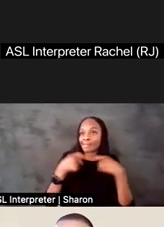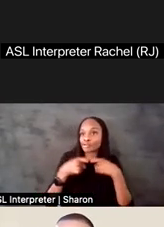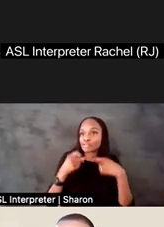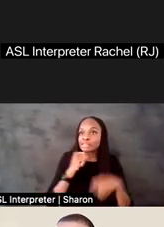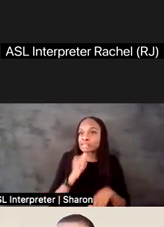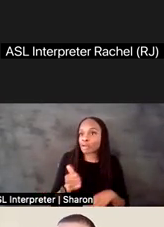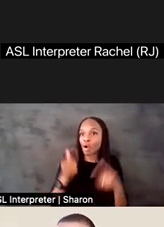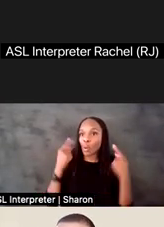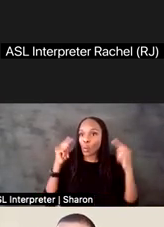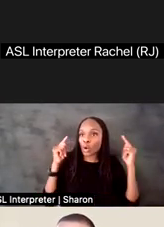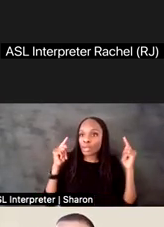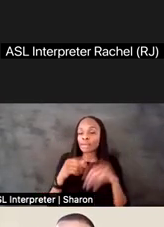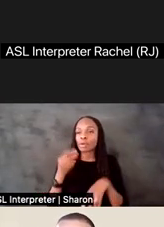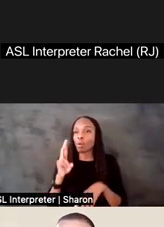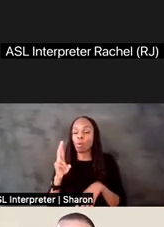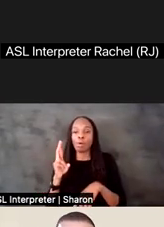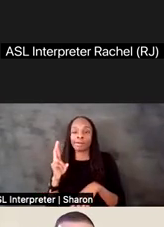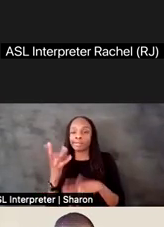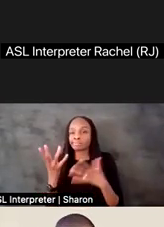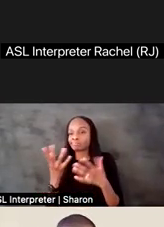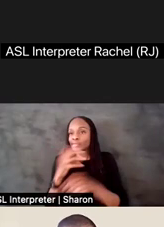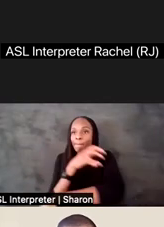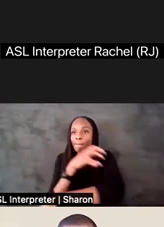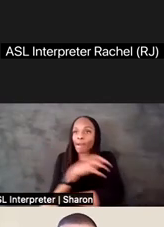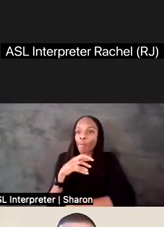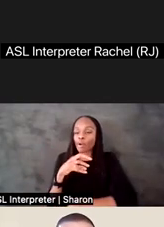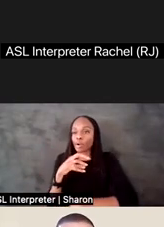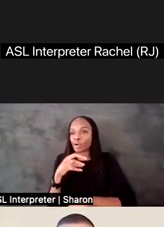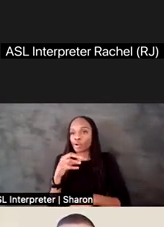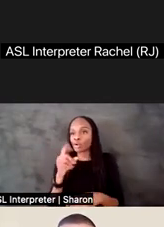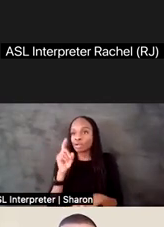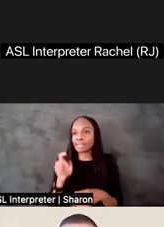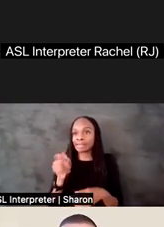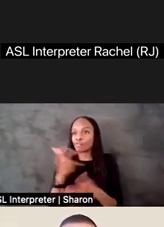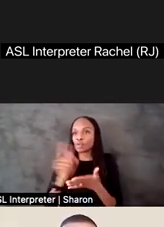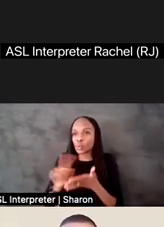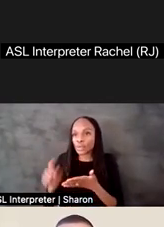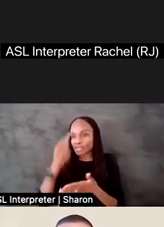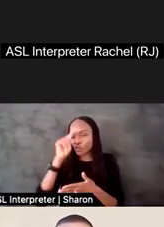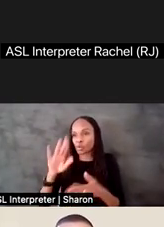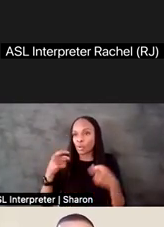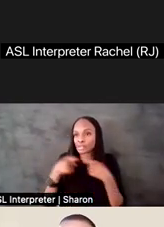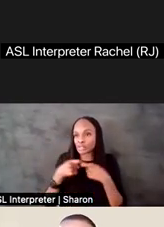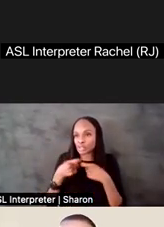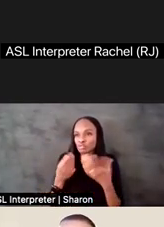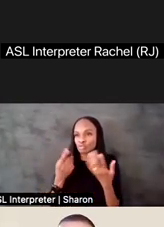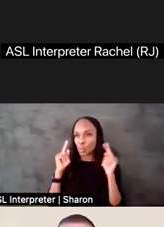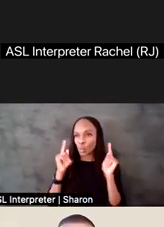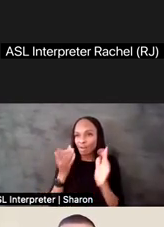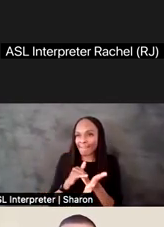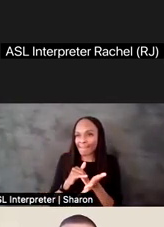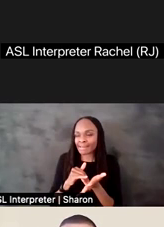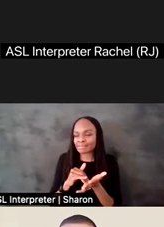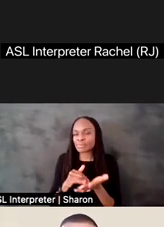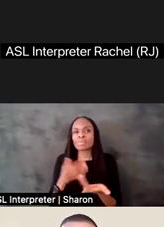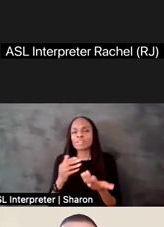the power provider needs to take a few weeks to get your electricity restored. Think about where you might stay if you can't